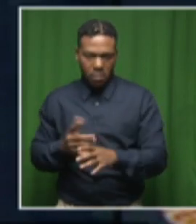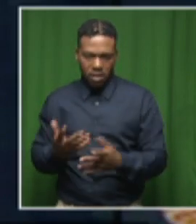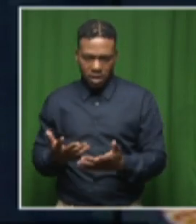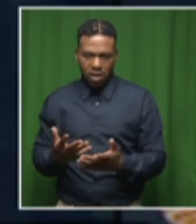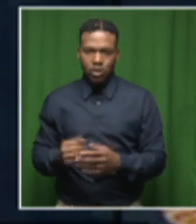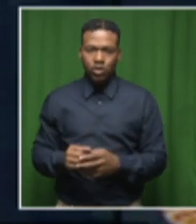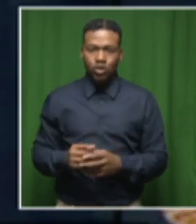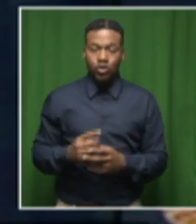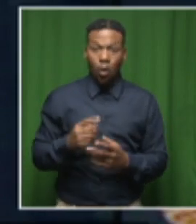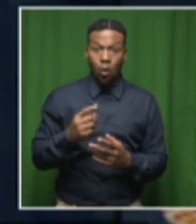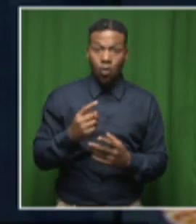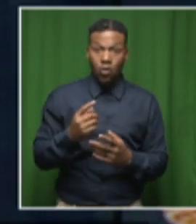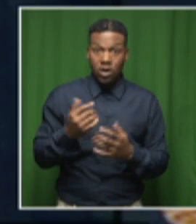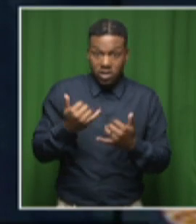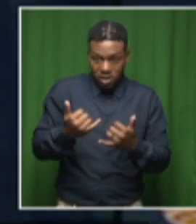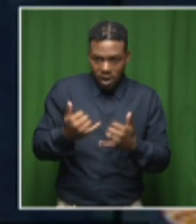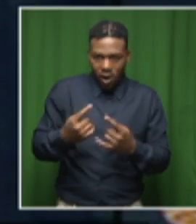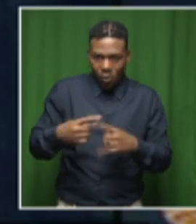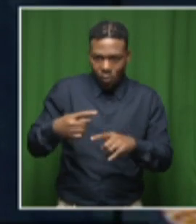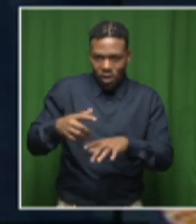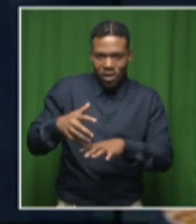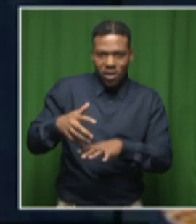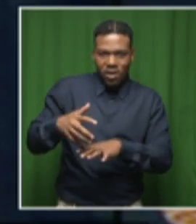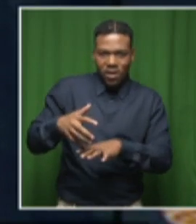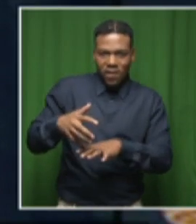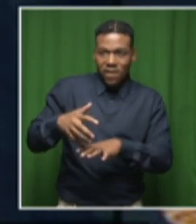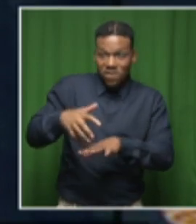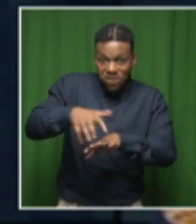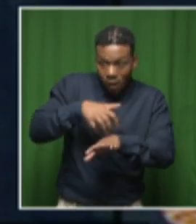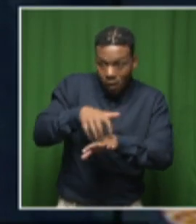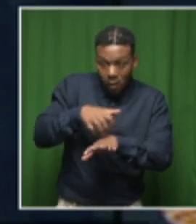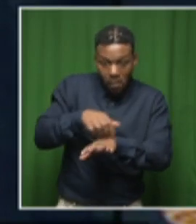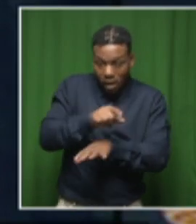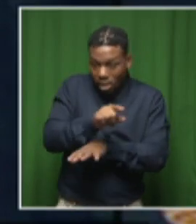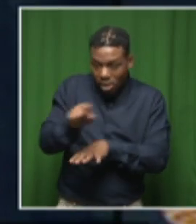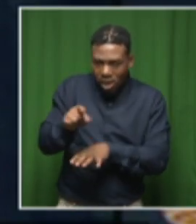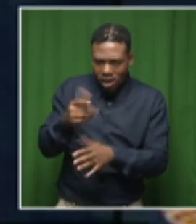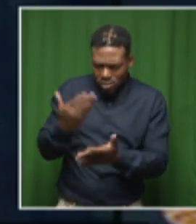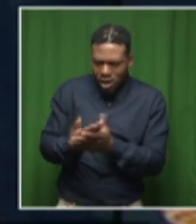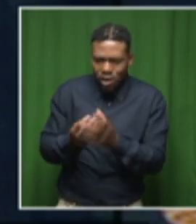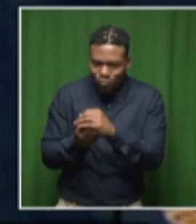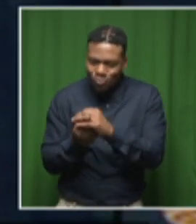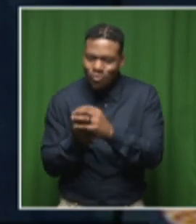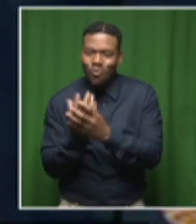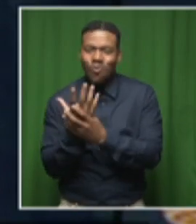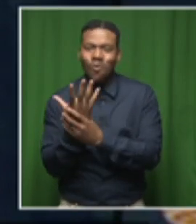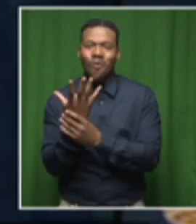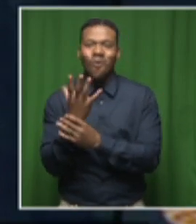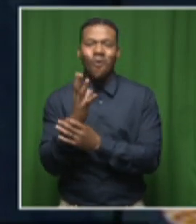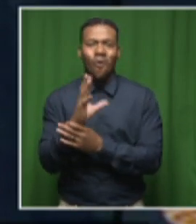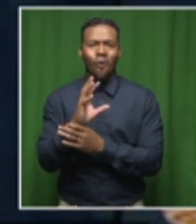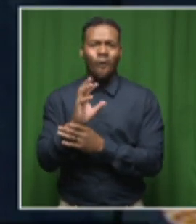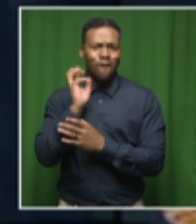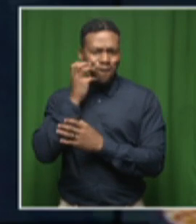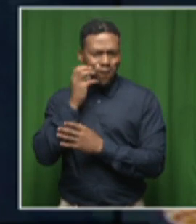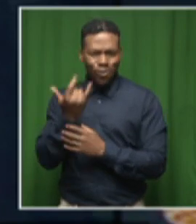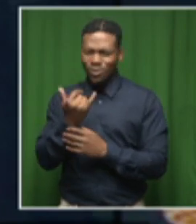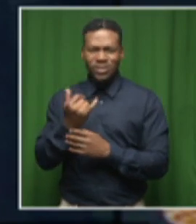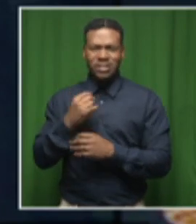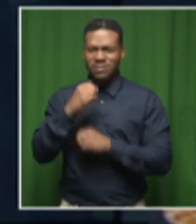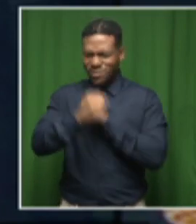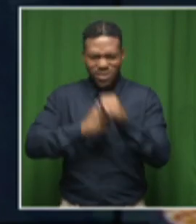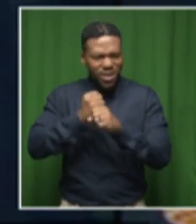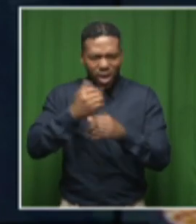them once a year. So now, from a farming perspective to other farmers, is that you can grow citrus now all year round because of this